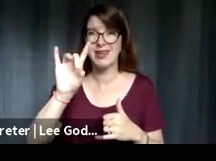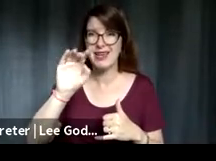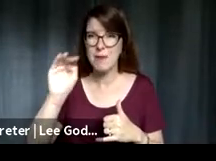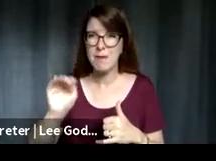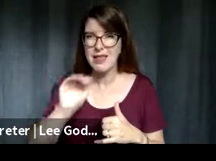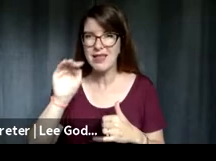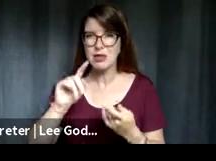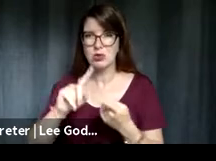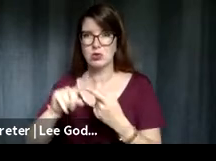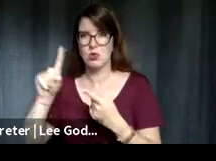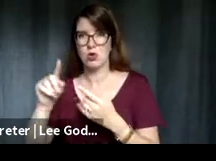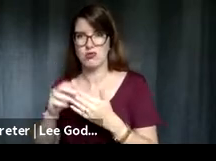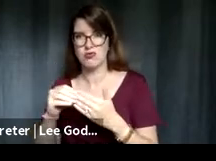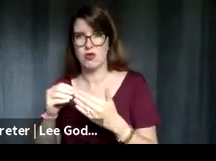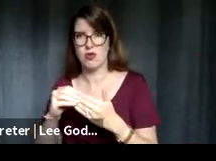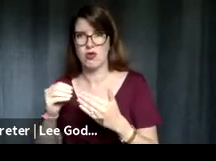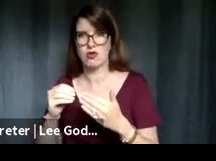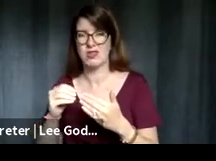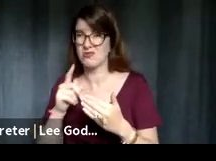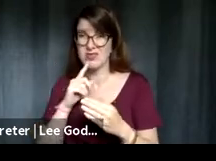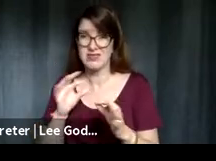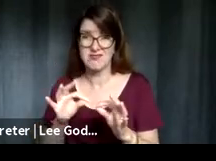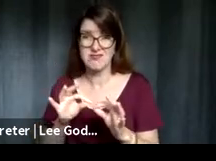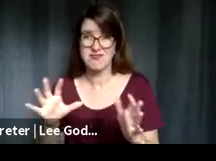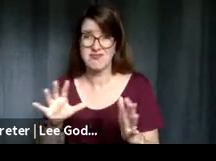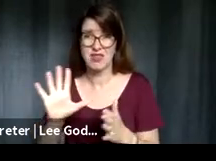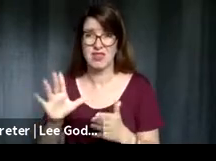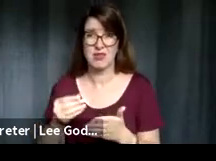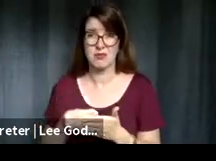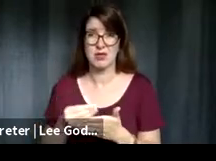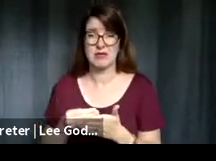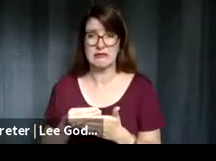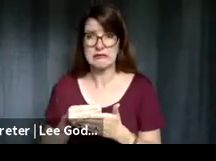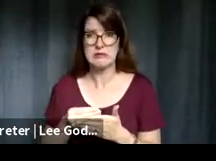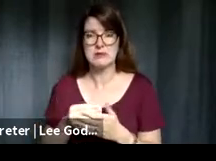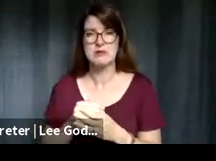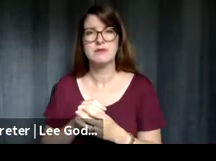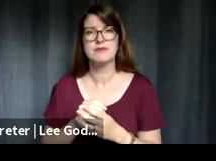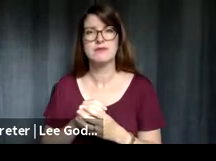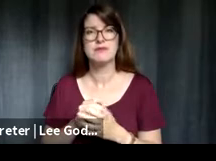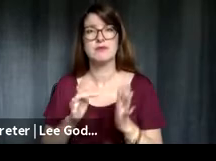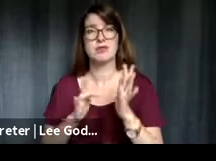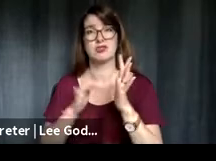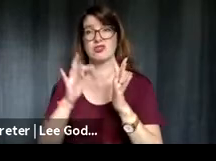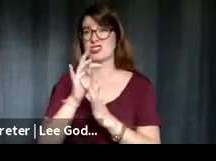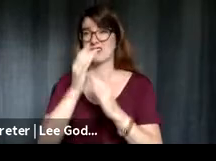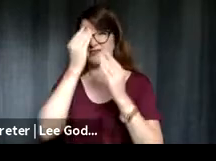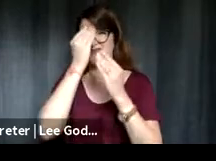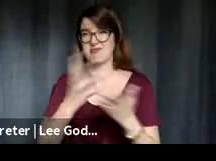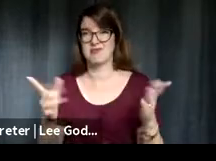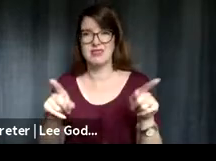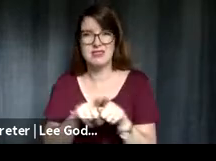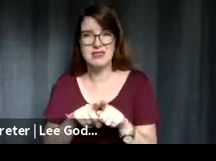It's the world's, I mean, it's not worth anything anymore. Jesus is actually saying the same thing to you and